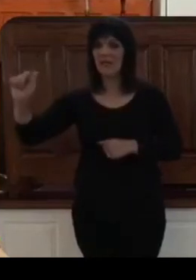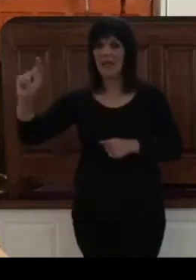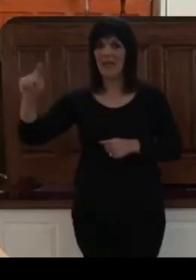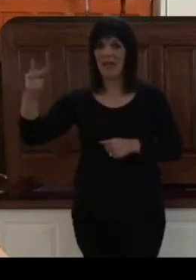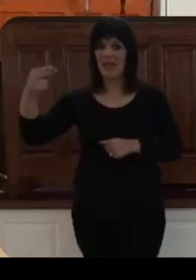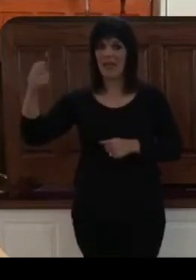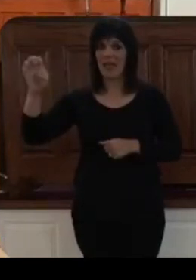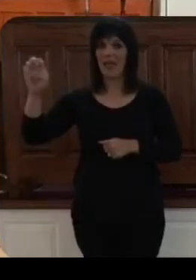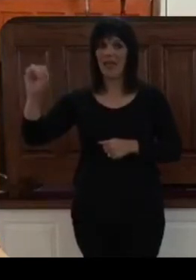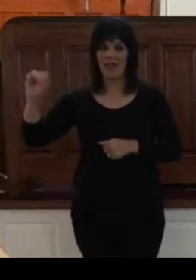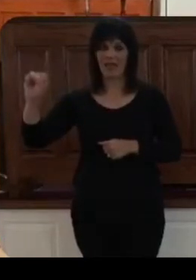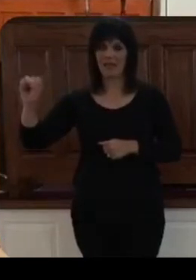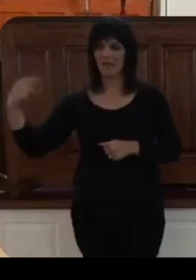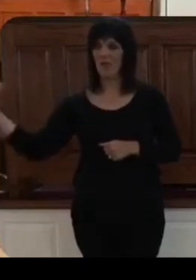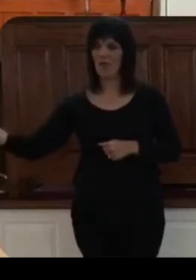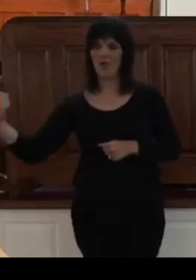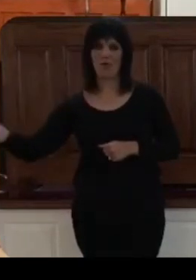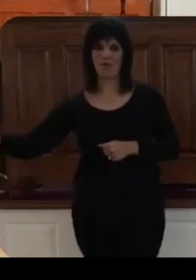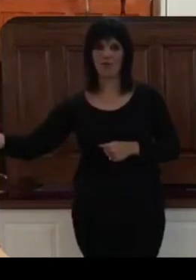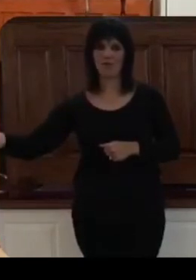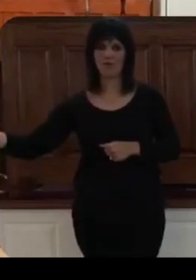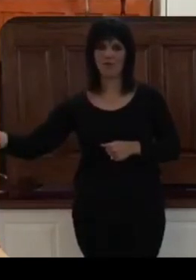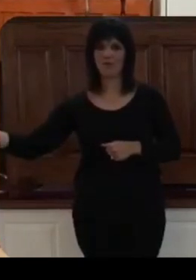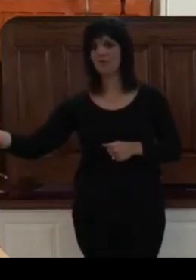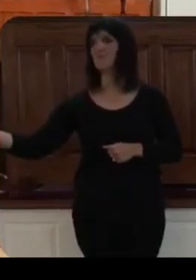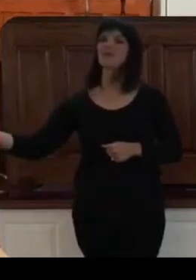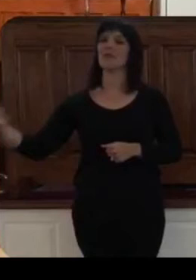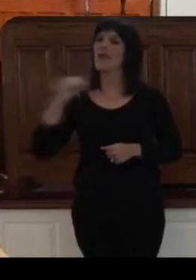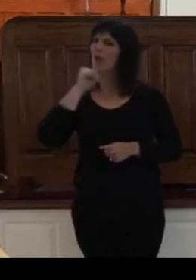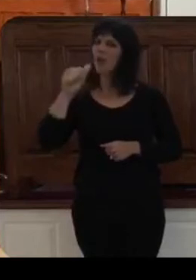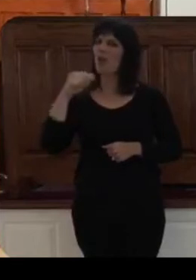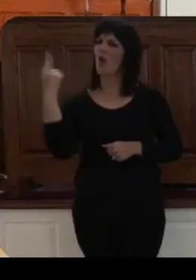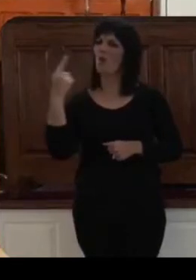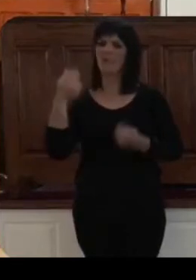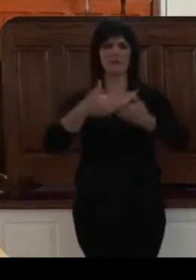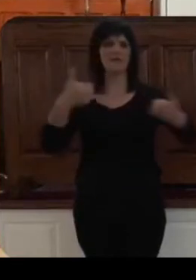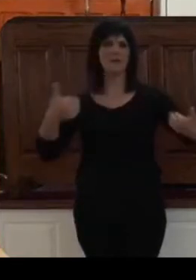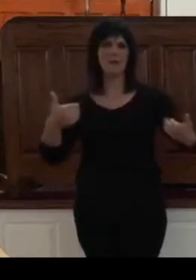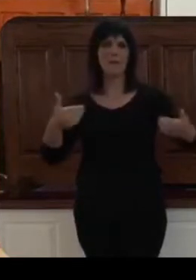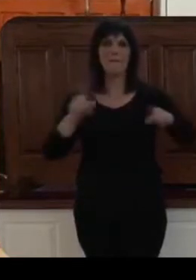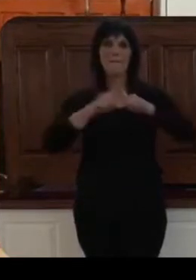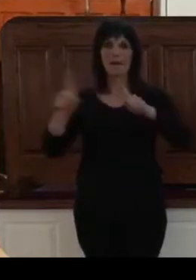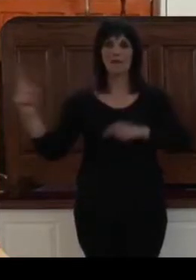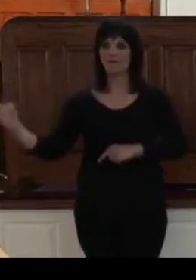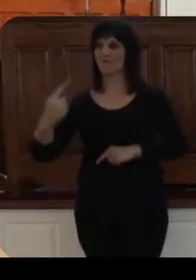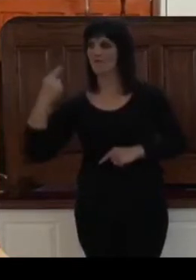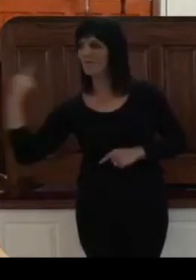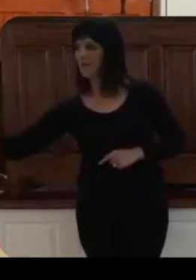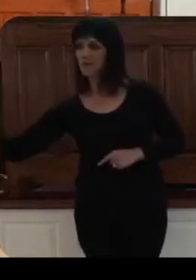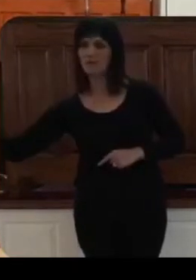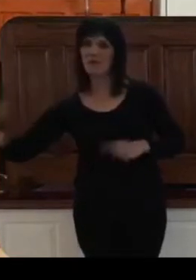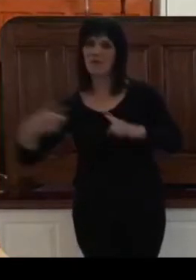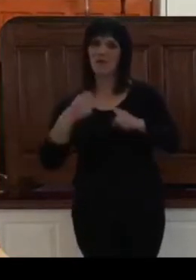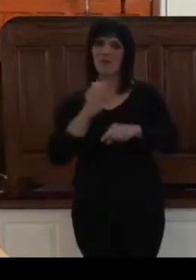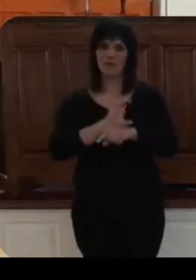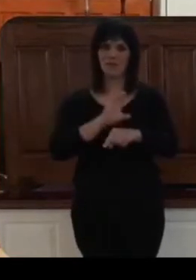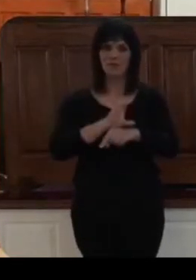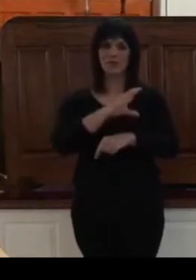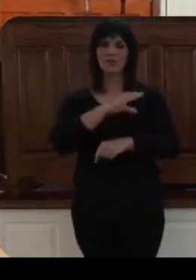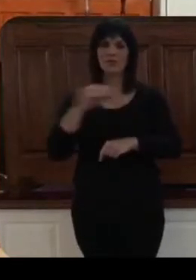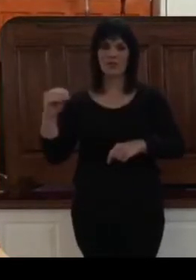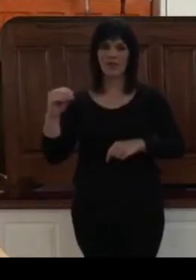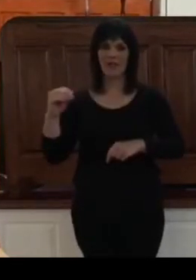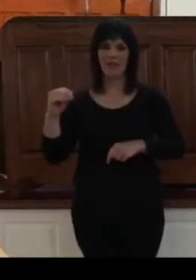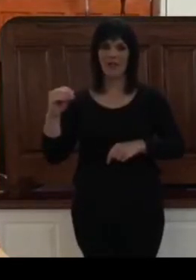alone. Right, alone. So he wasn't just separated from the church. He was isolated from the church and from his own